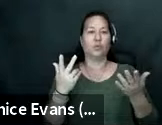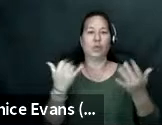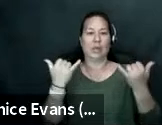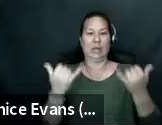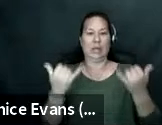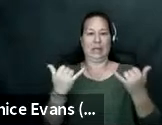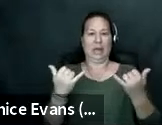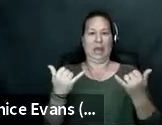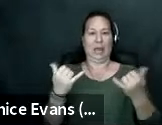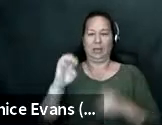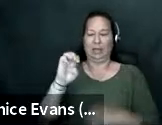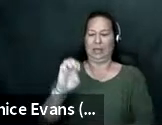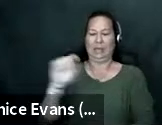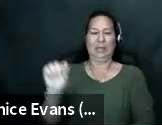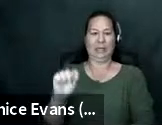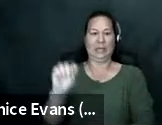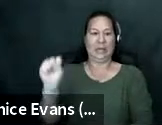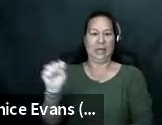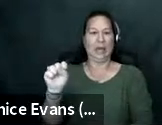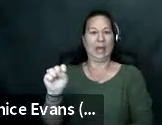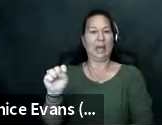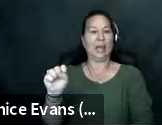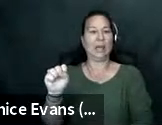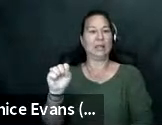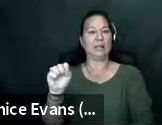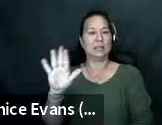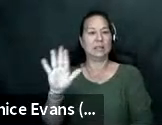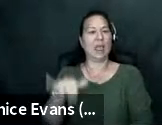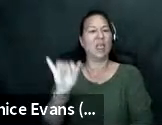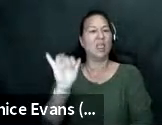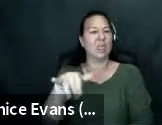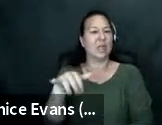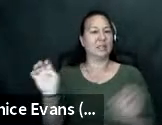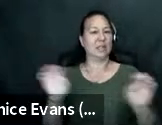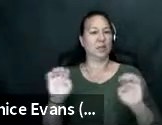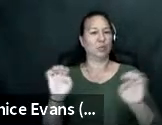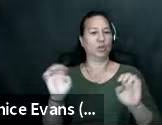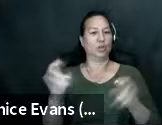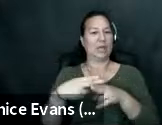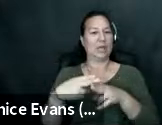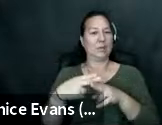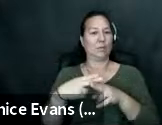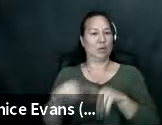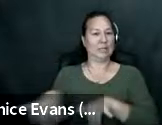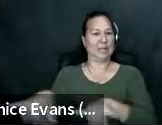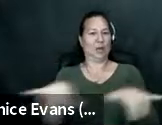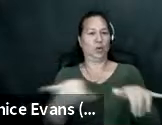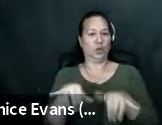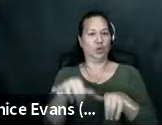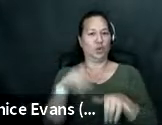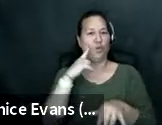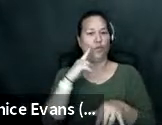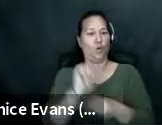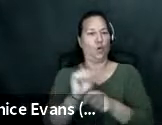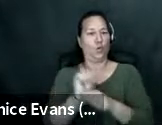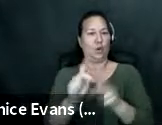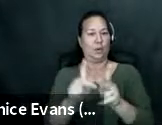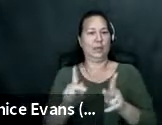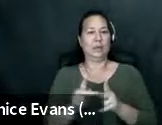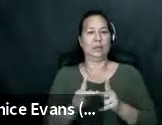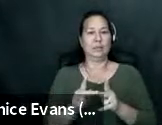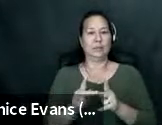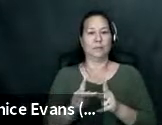the ETS, for workplaces. Per the governor's executive order, the revisions took effect on June